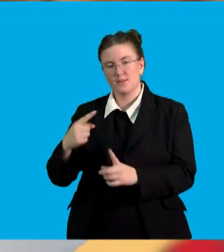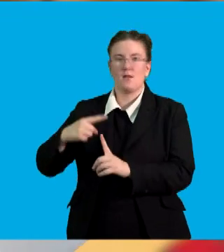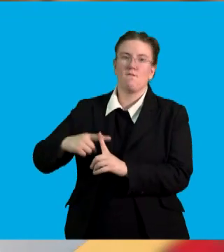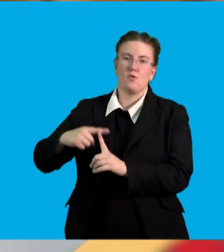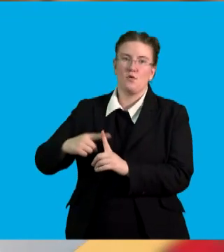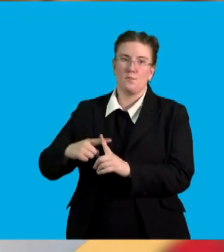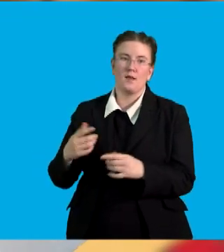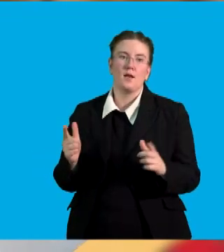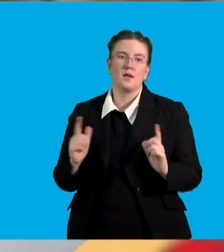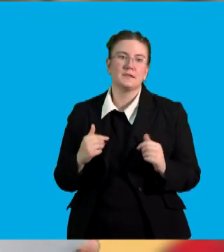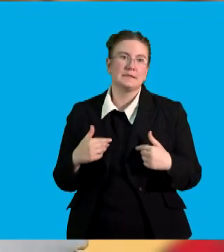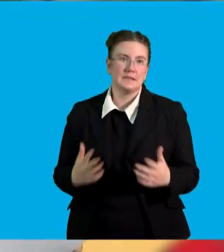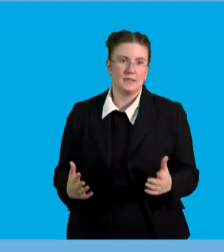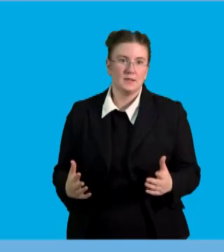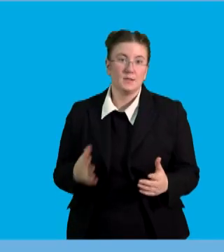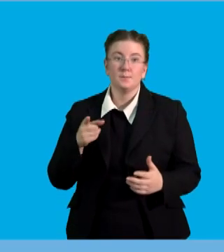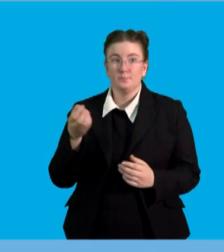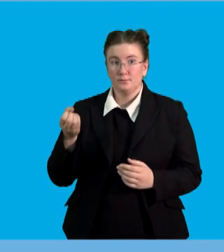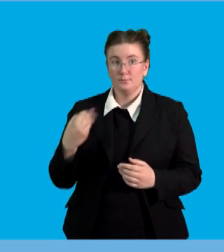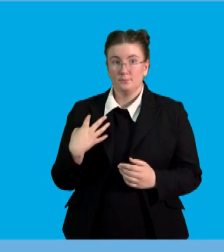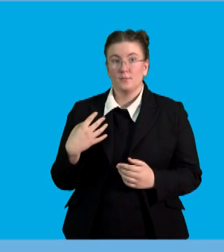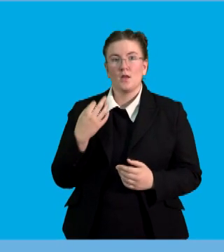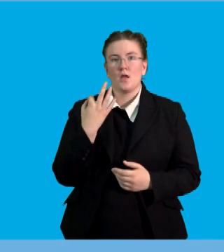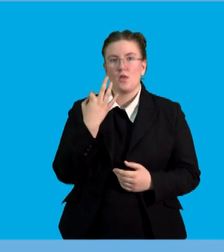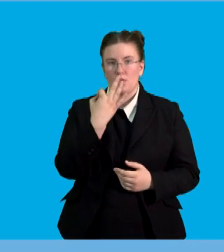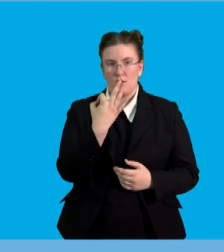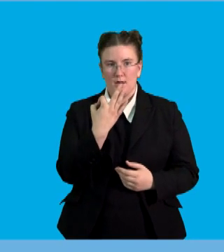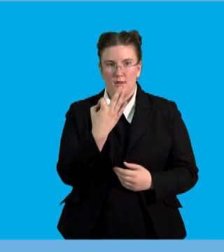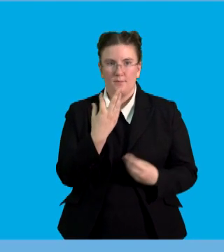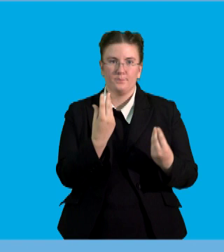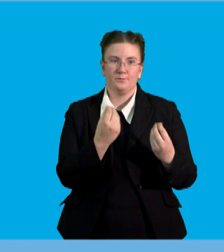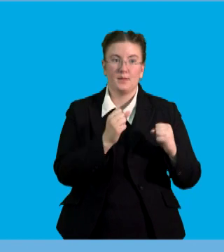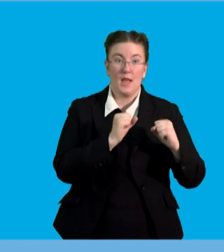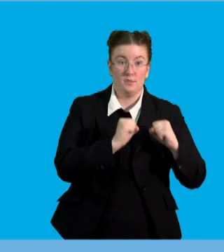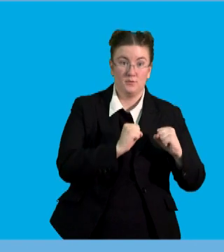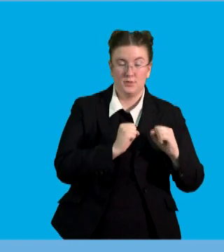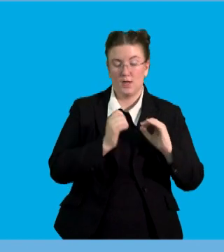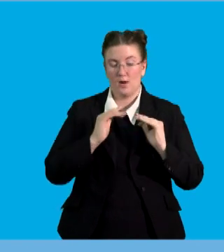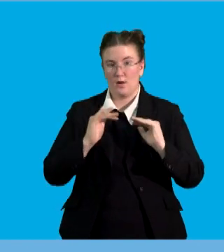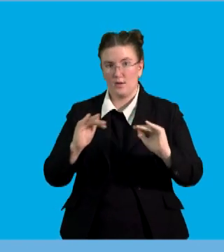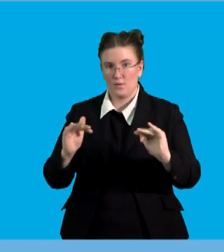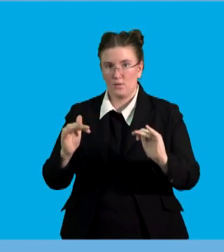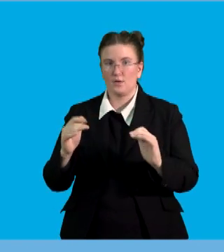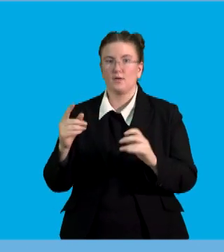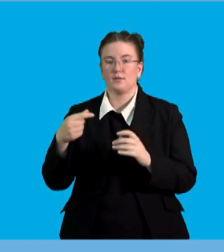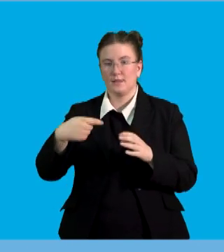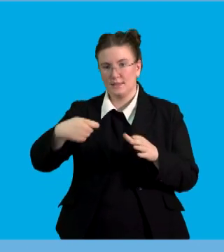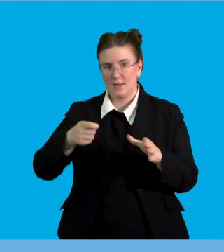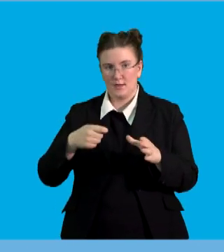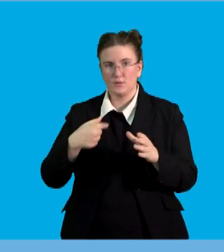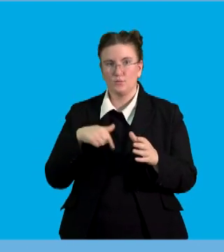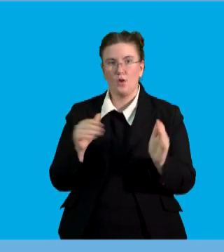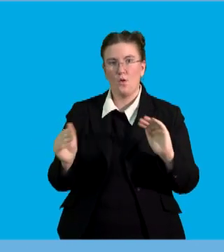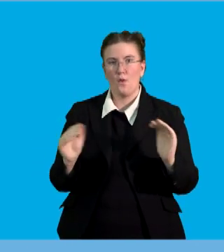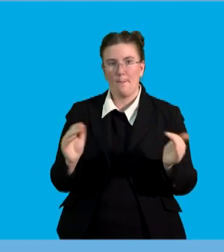and volume. Let's start. We are given 3 states of matter here, and we're supposed to compare these 3